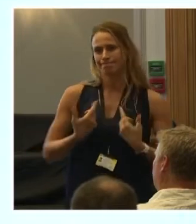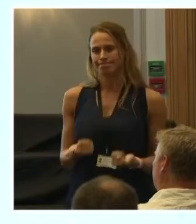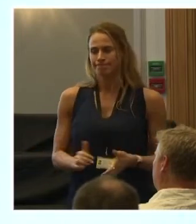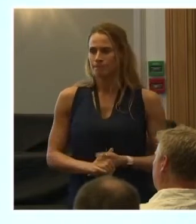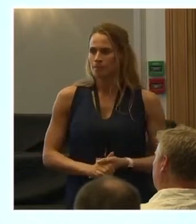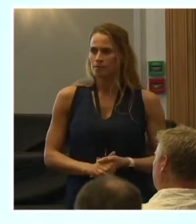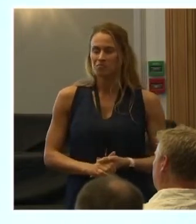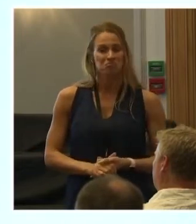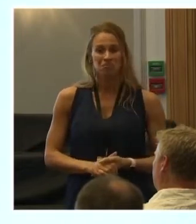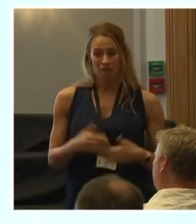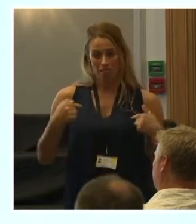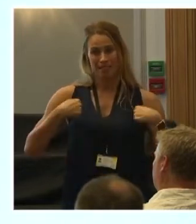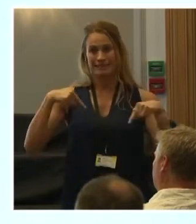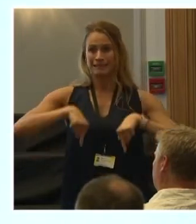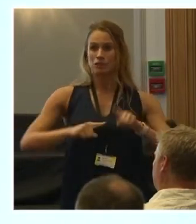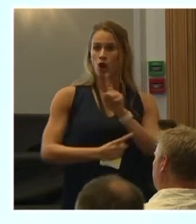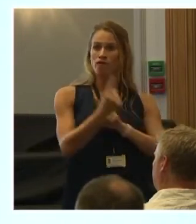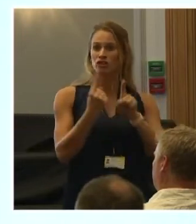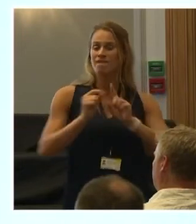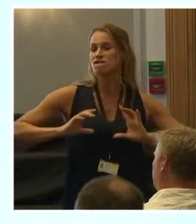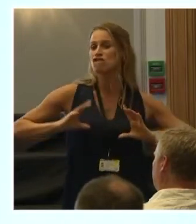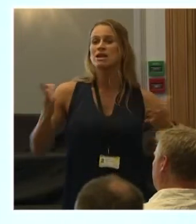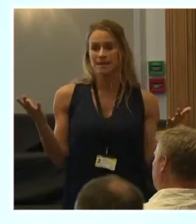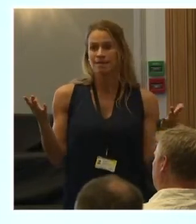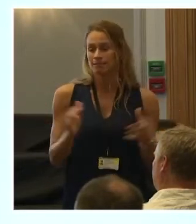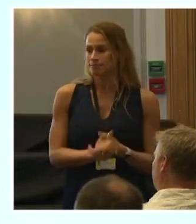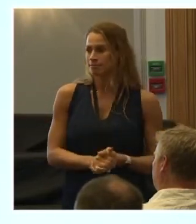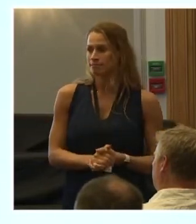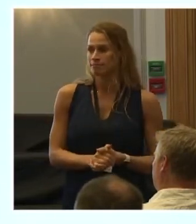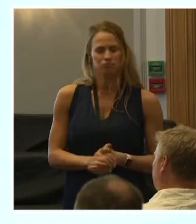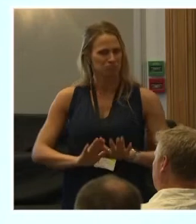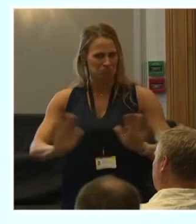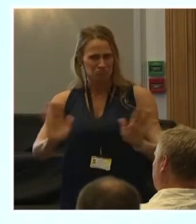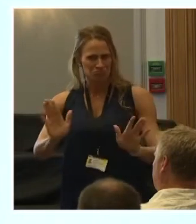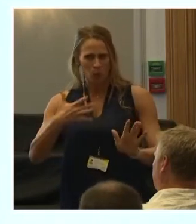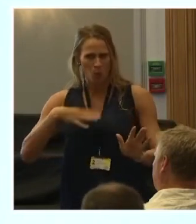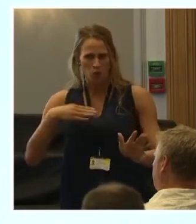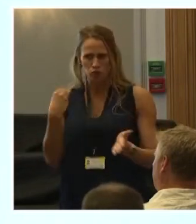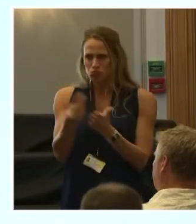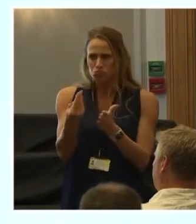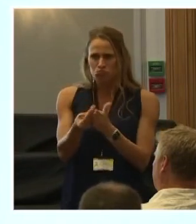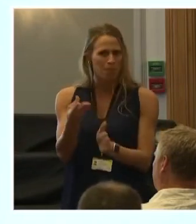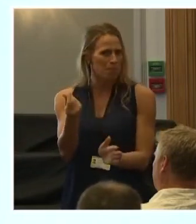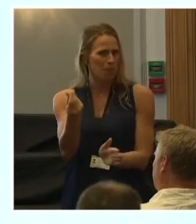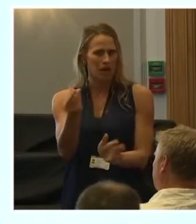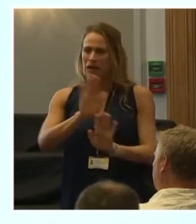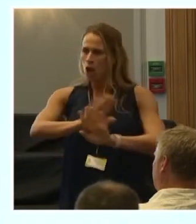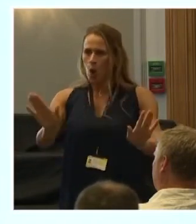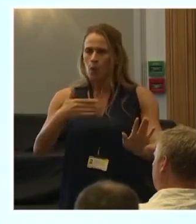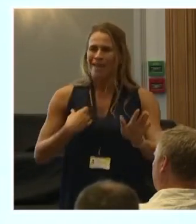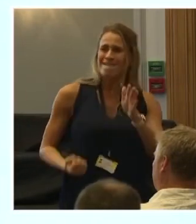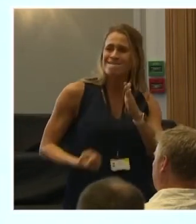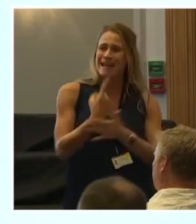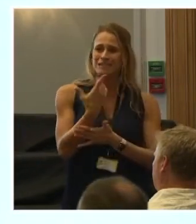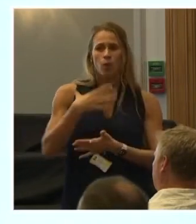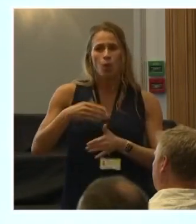no charge for coming to the conference today, nor would we ever wish there was one. We want our events to be open and